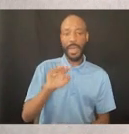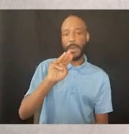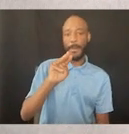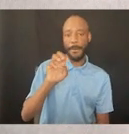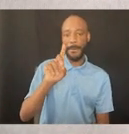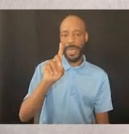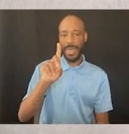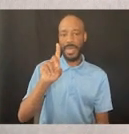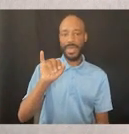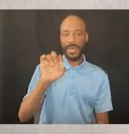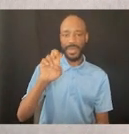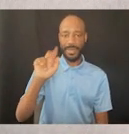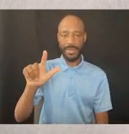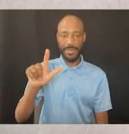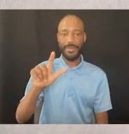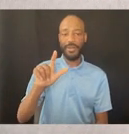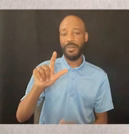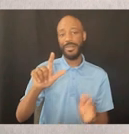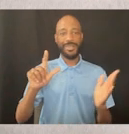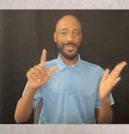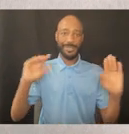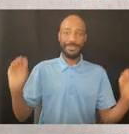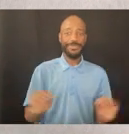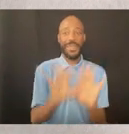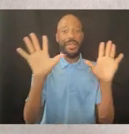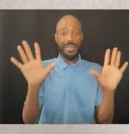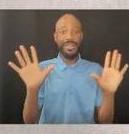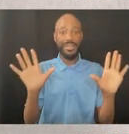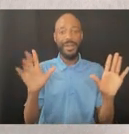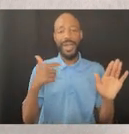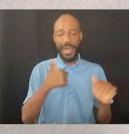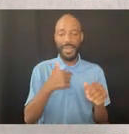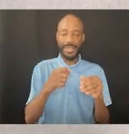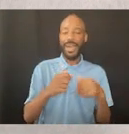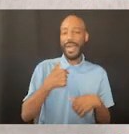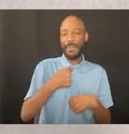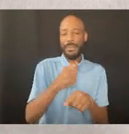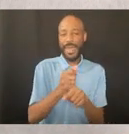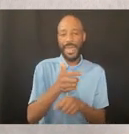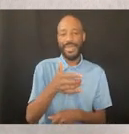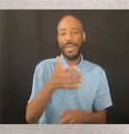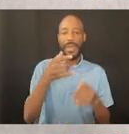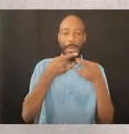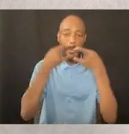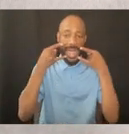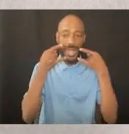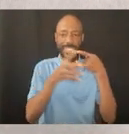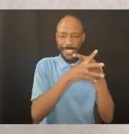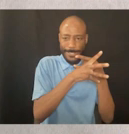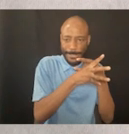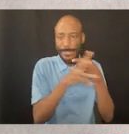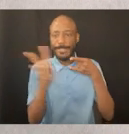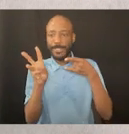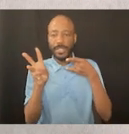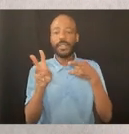between two parties to be effective, I created a flail-like mask to act as a symbolic reminder that